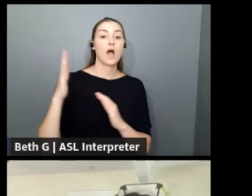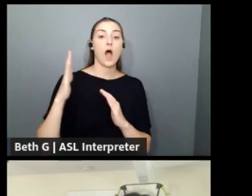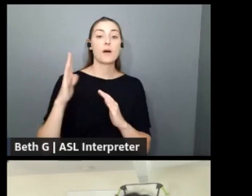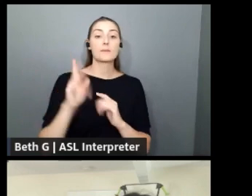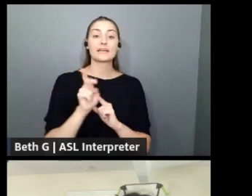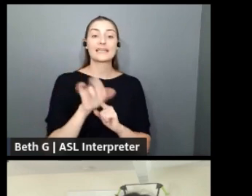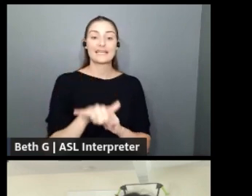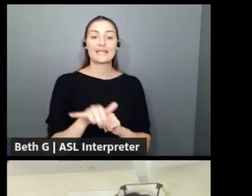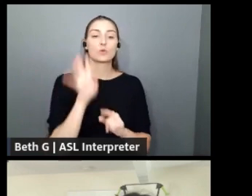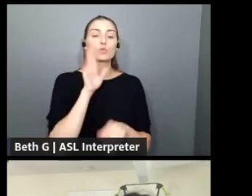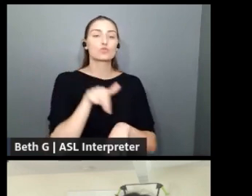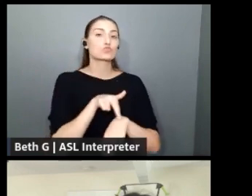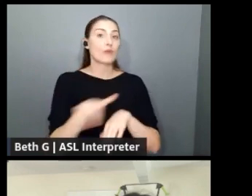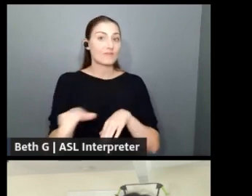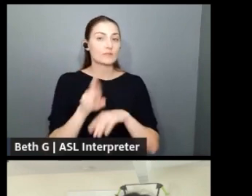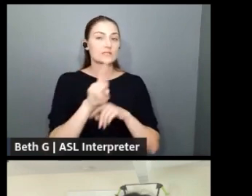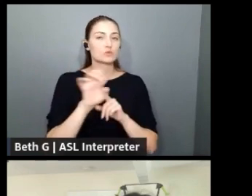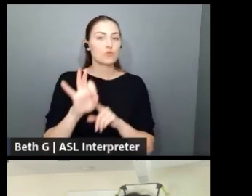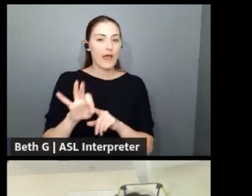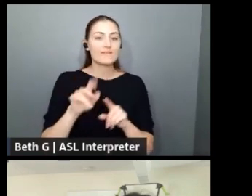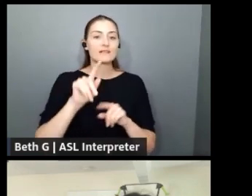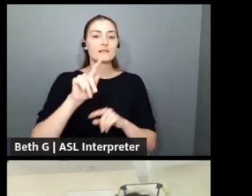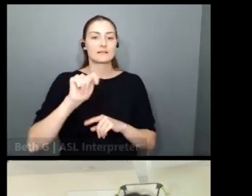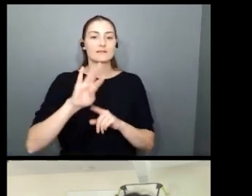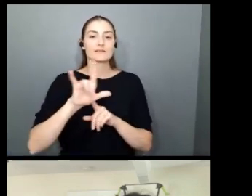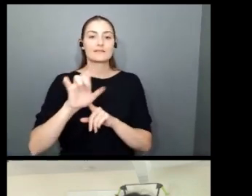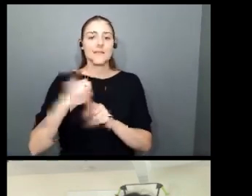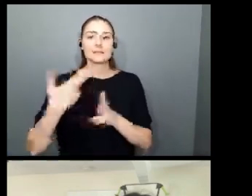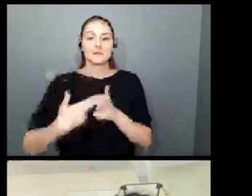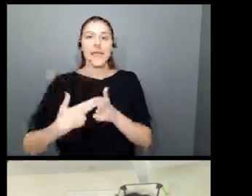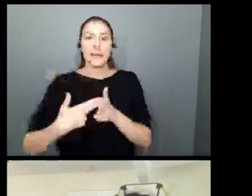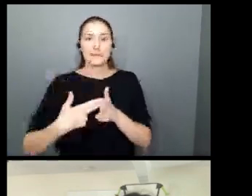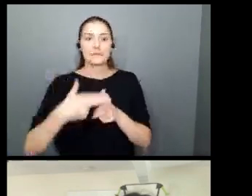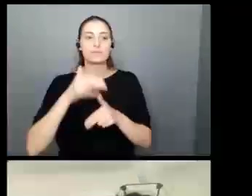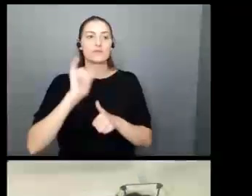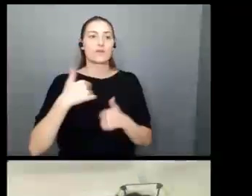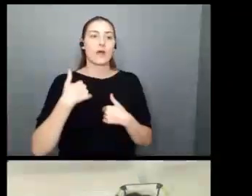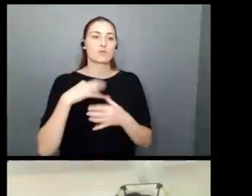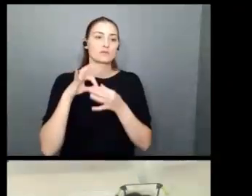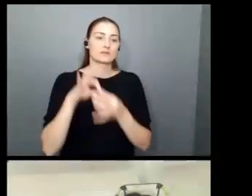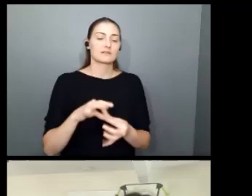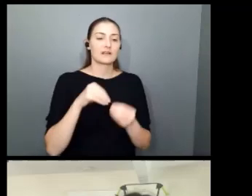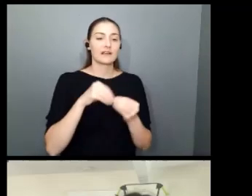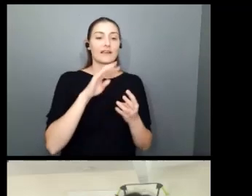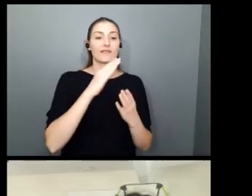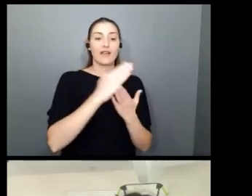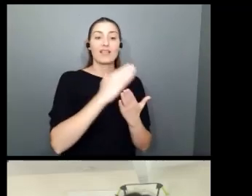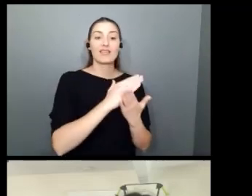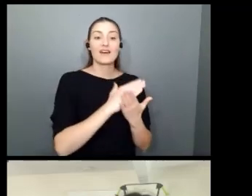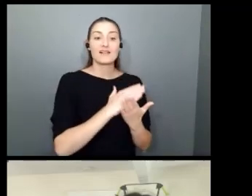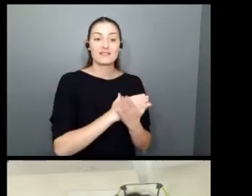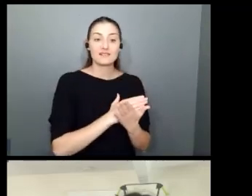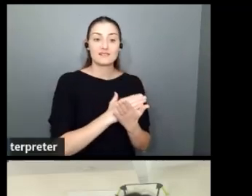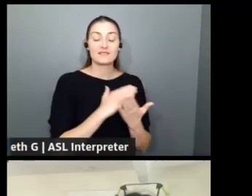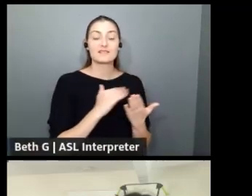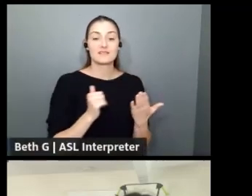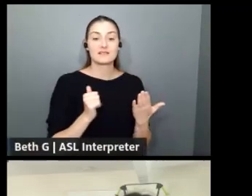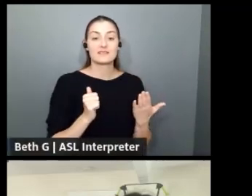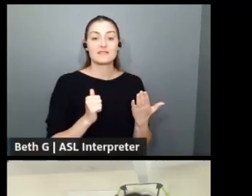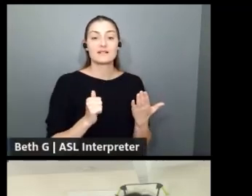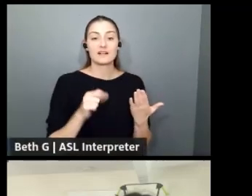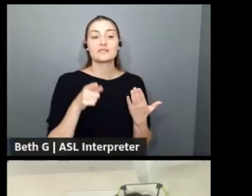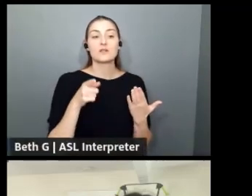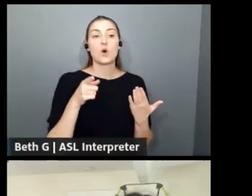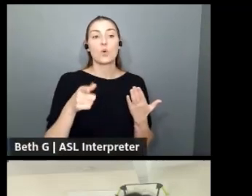to the table name. So this would be the current element we're iterating over in the list. And the second level key would be the property